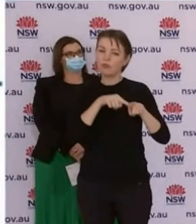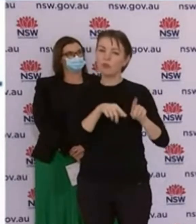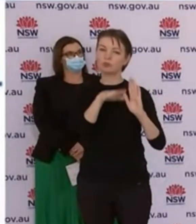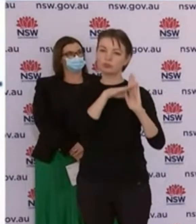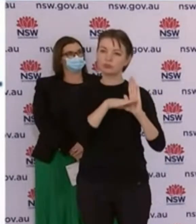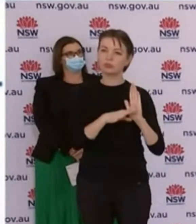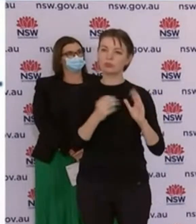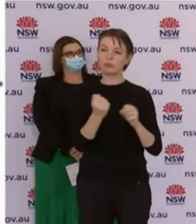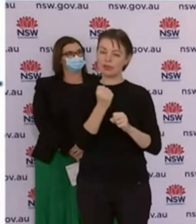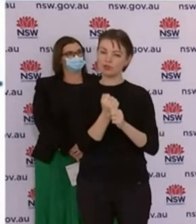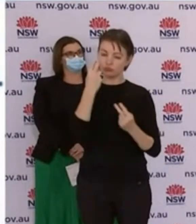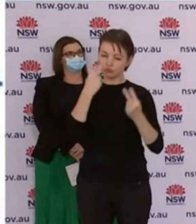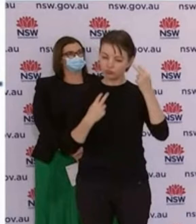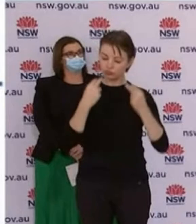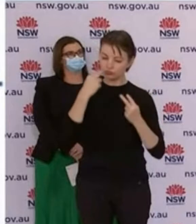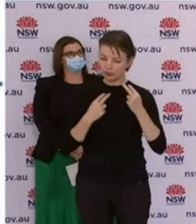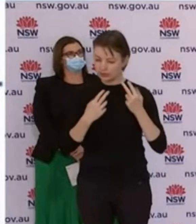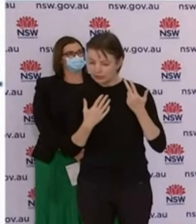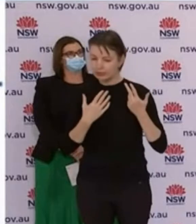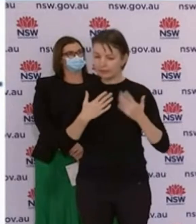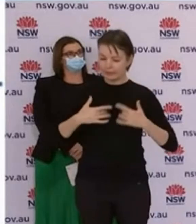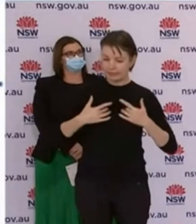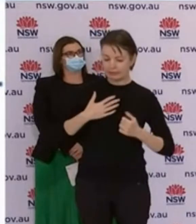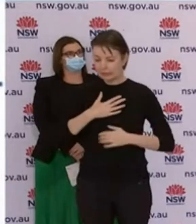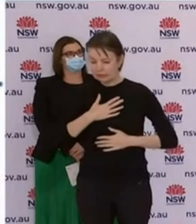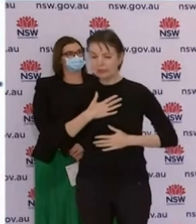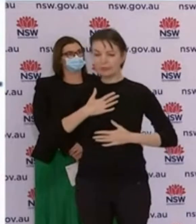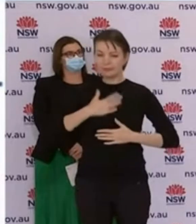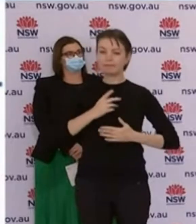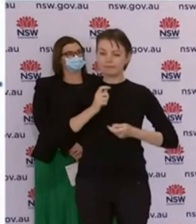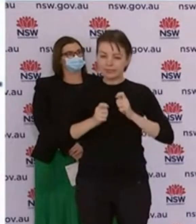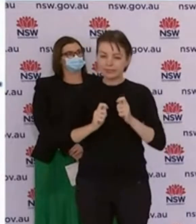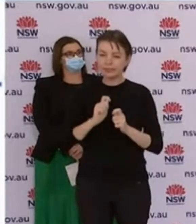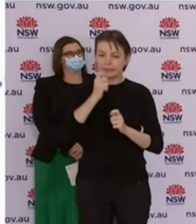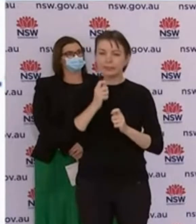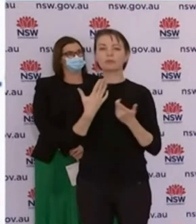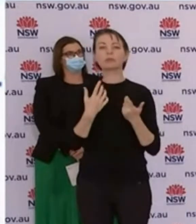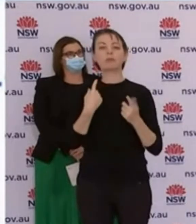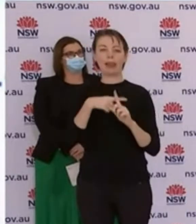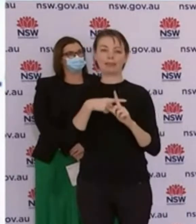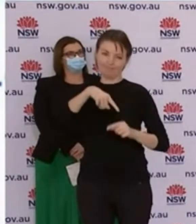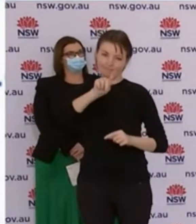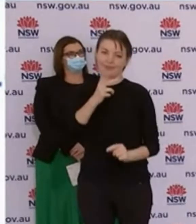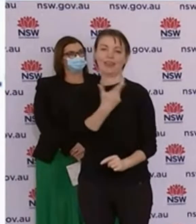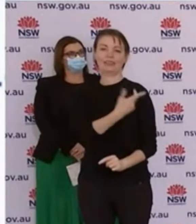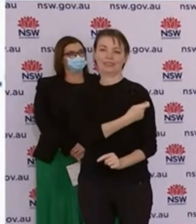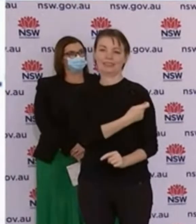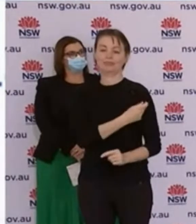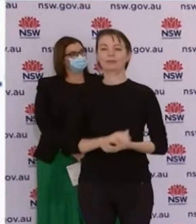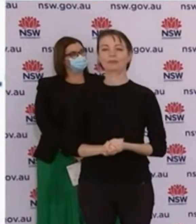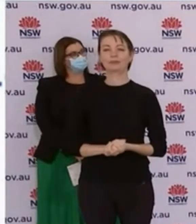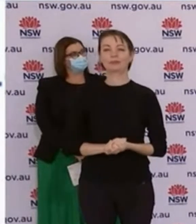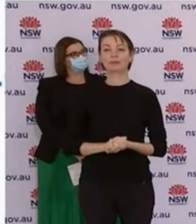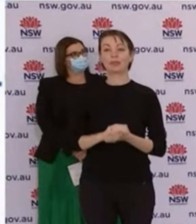right thing. Make sure you come forward and get vaccinated to ensure that you can continue the way you are in the foreseeable future. In